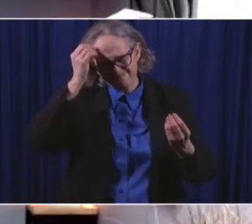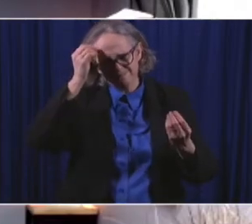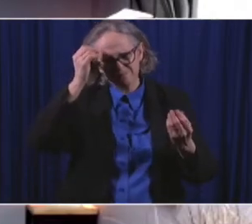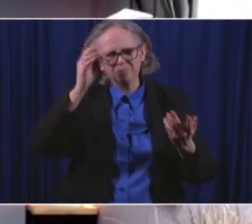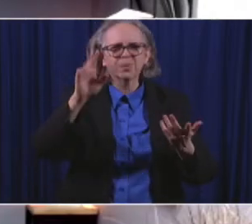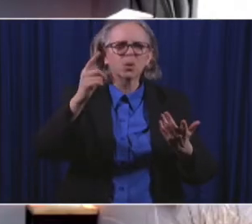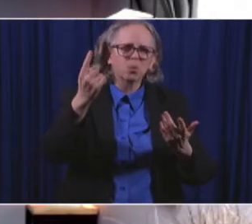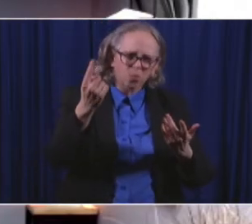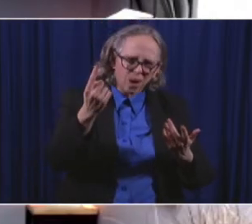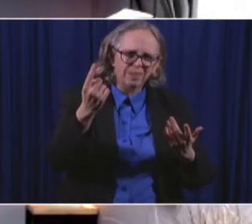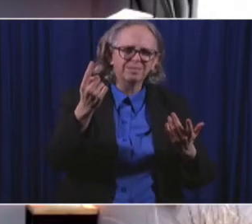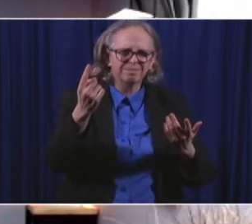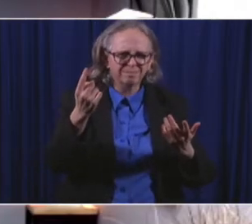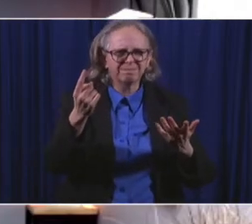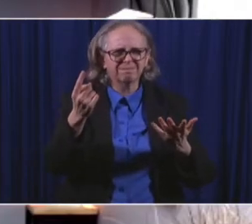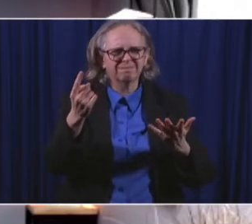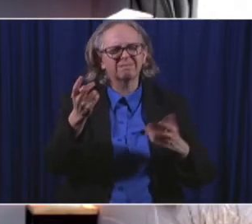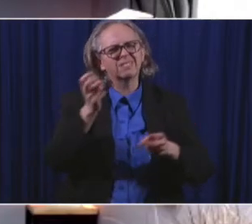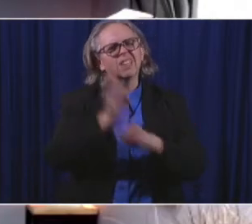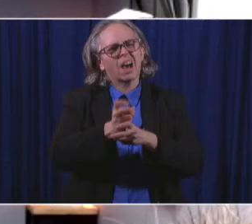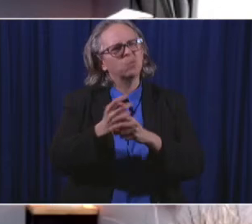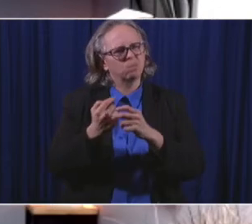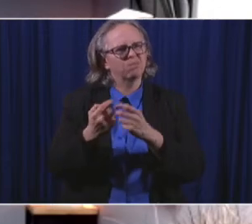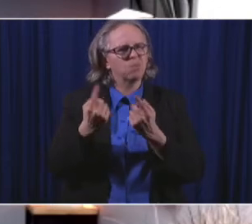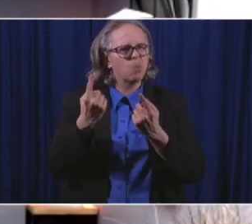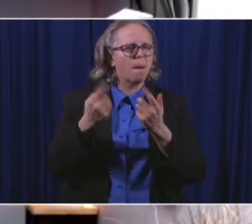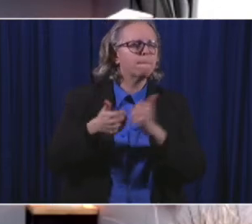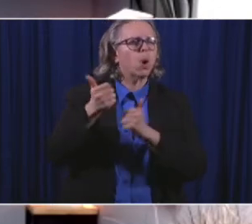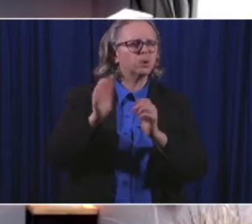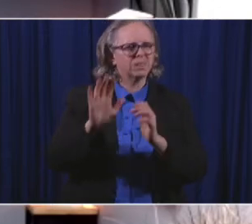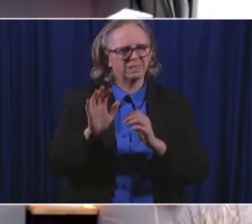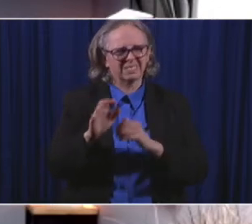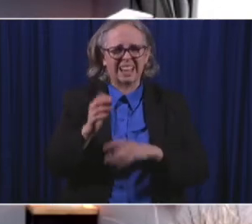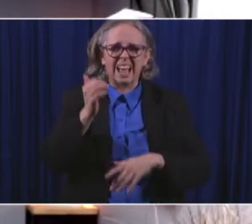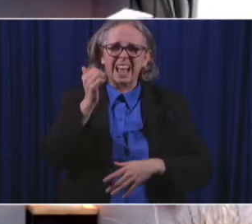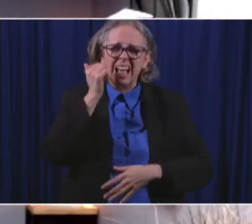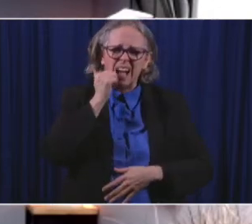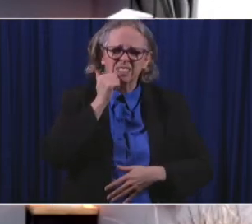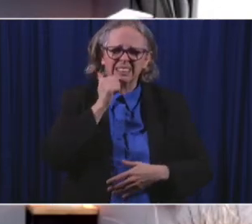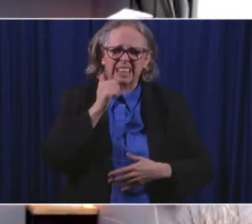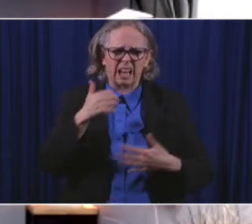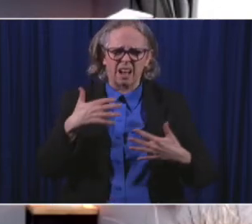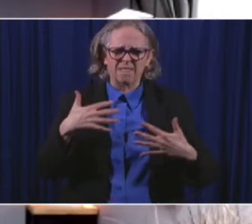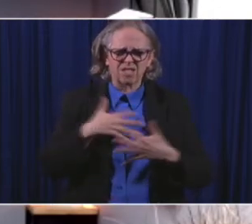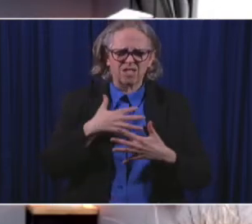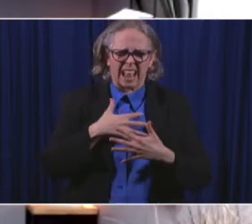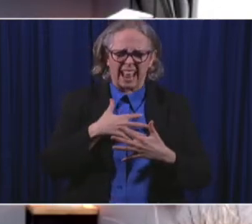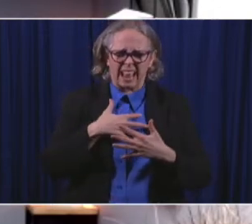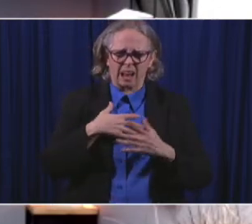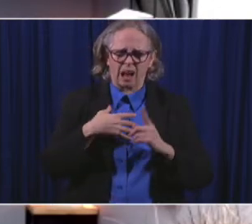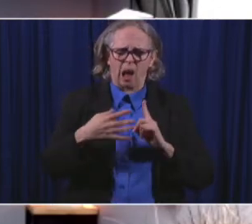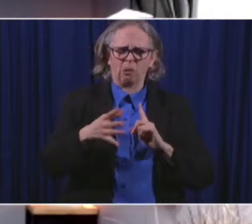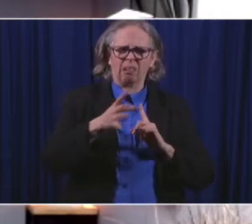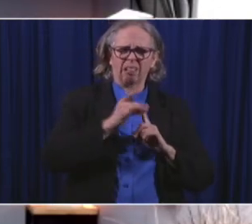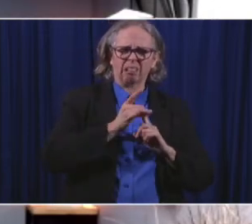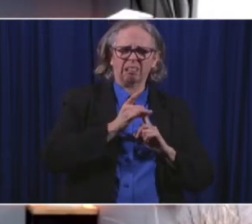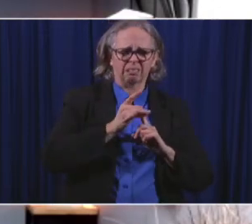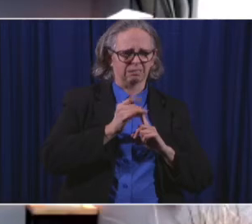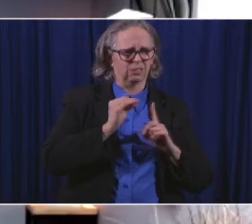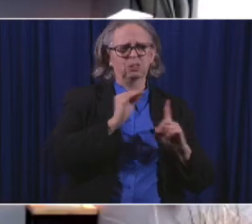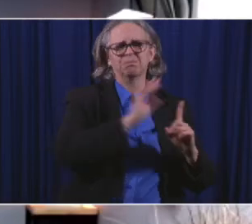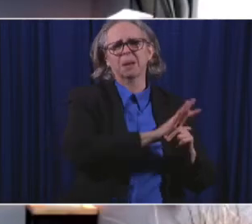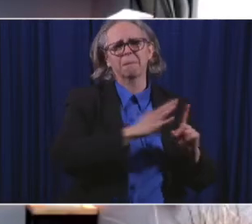is having the fear every day that we're going to take something home to our own families. It's just a very scary